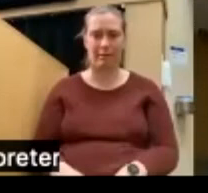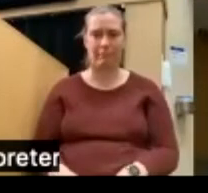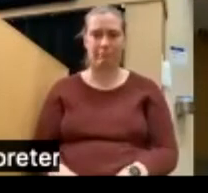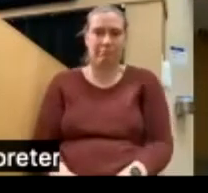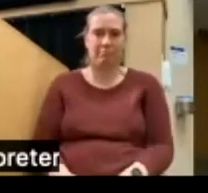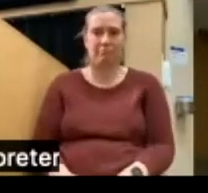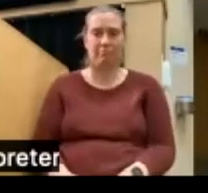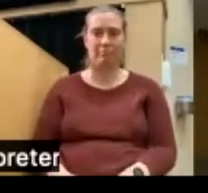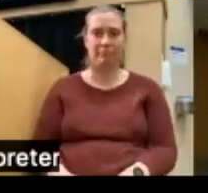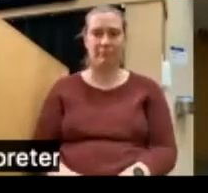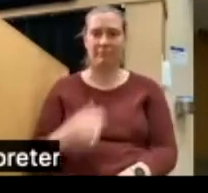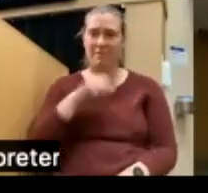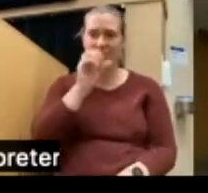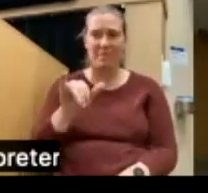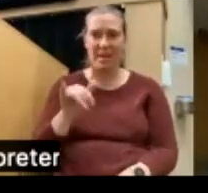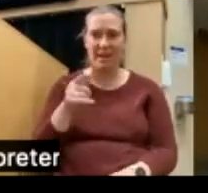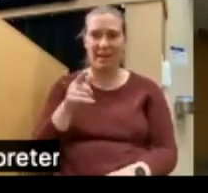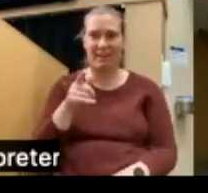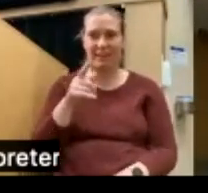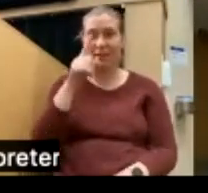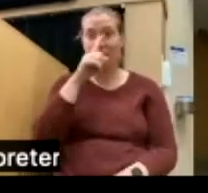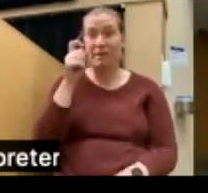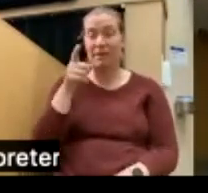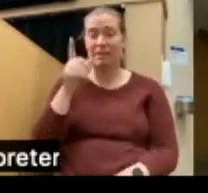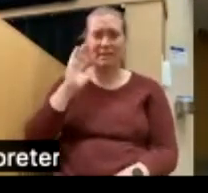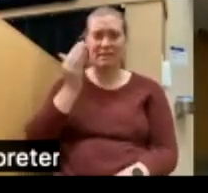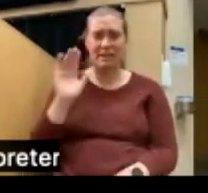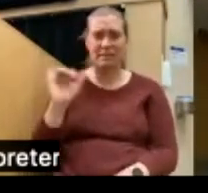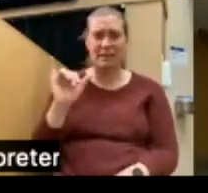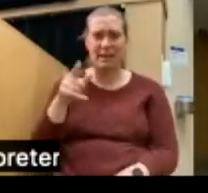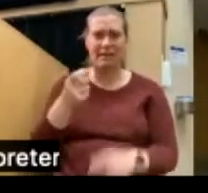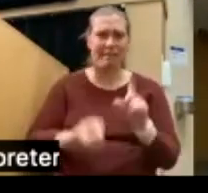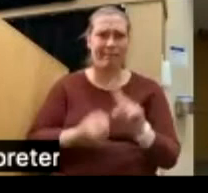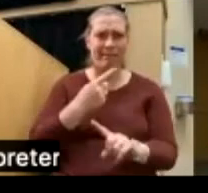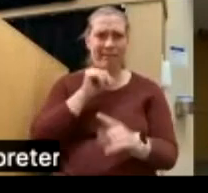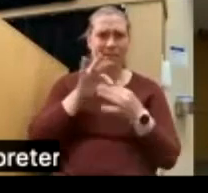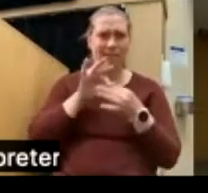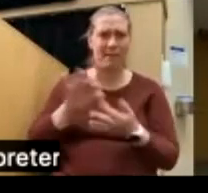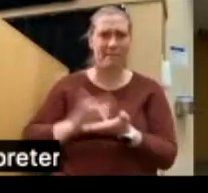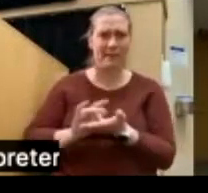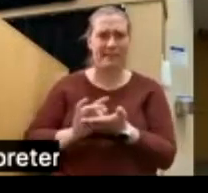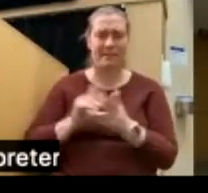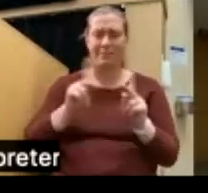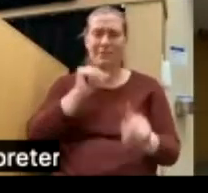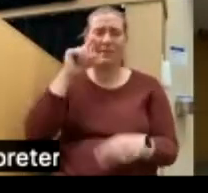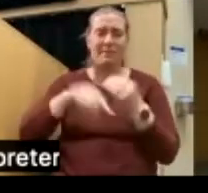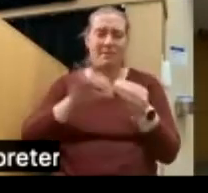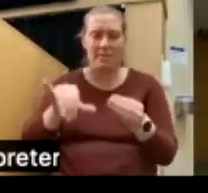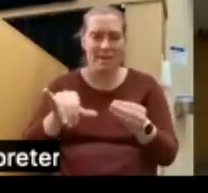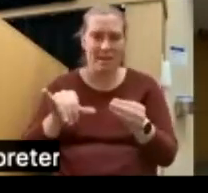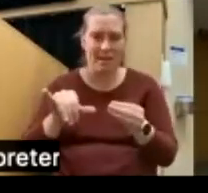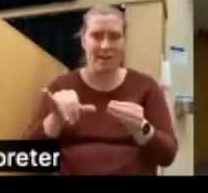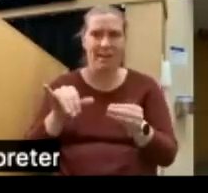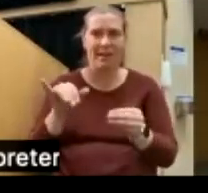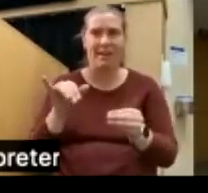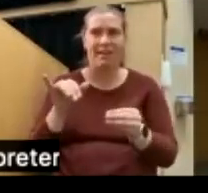which also makes me happy because it sounds as though this is far outside of medicine, something that people are thinking about. And for